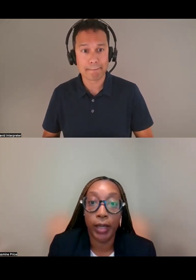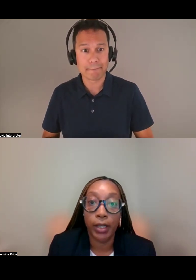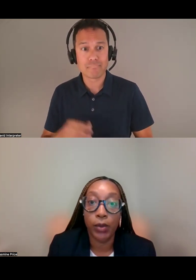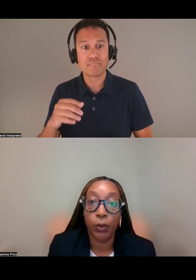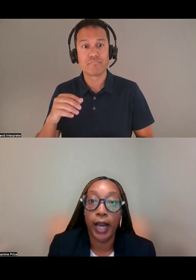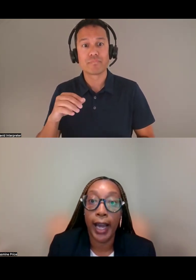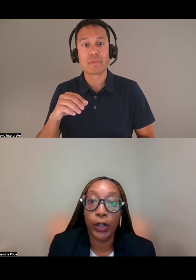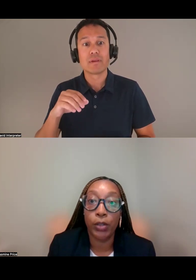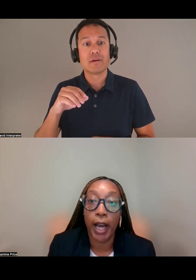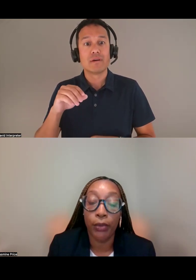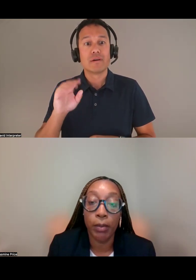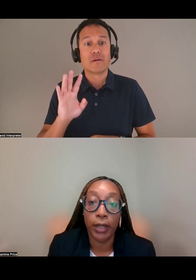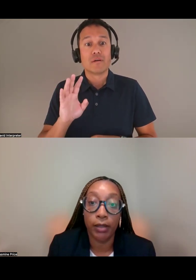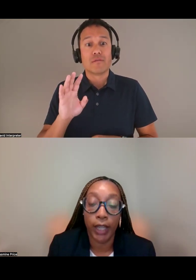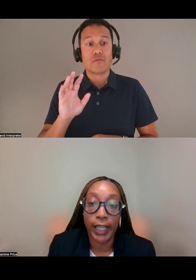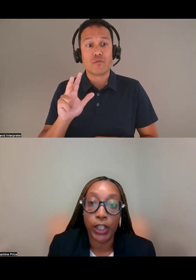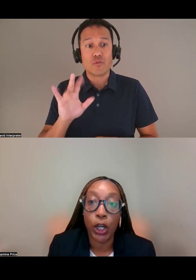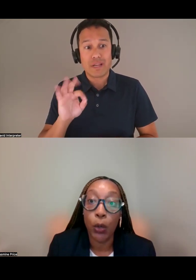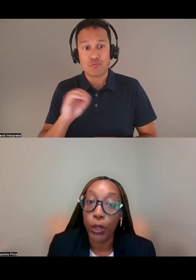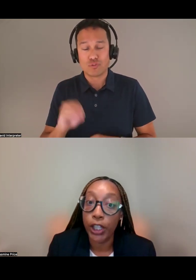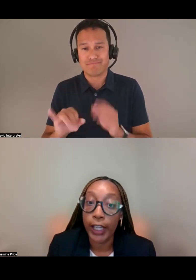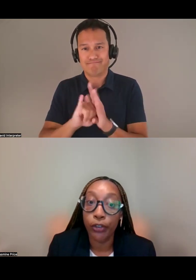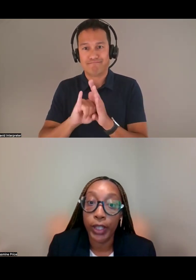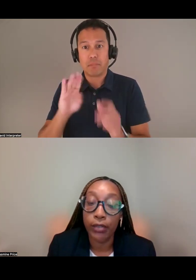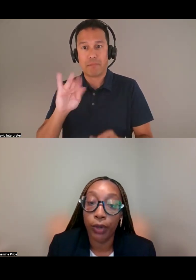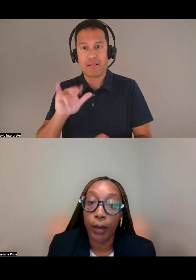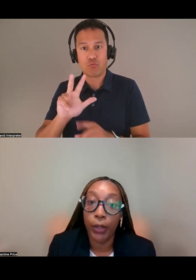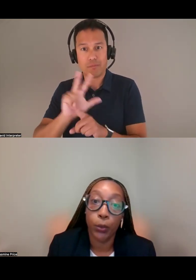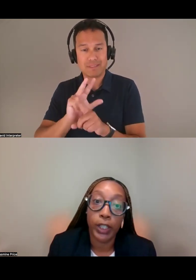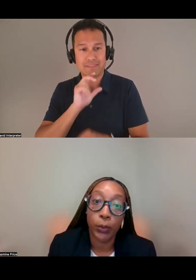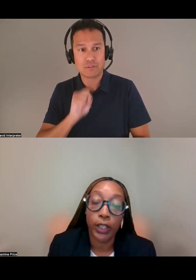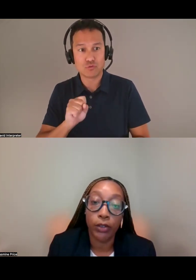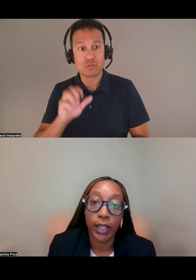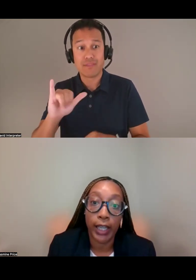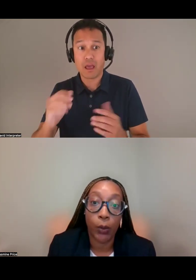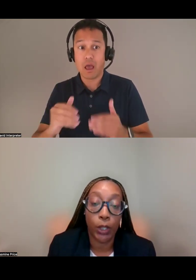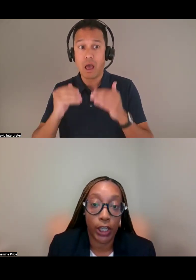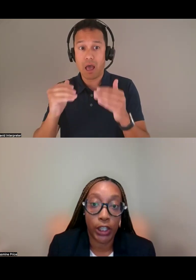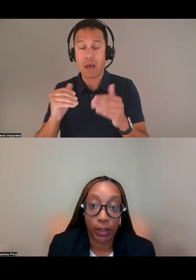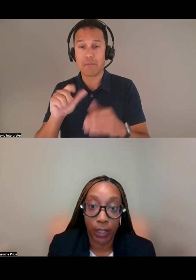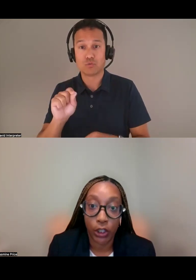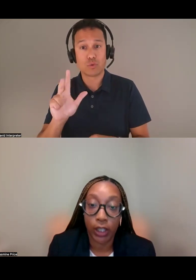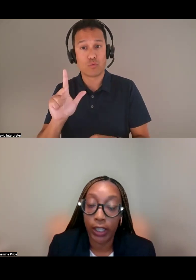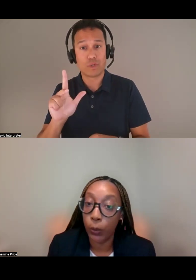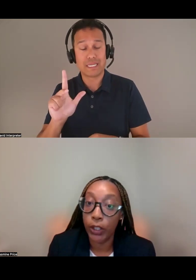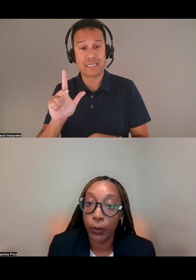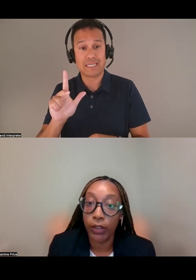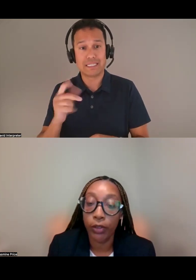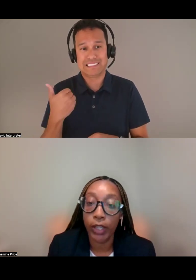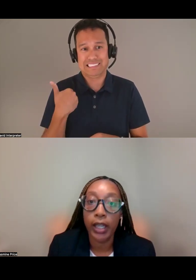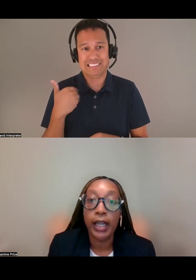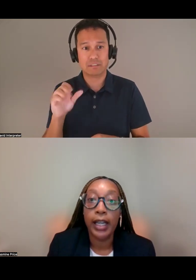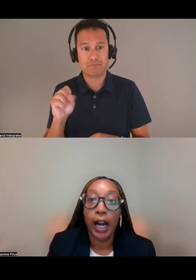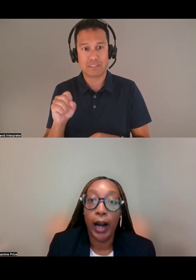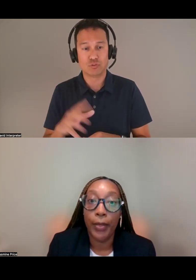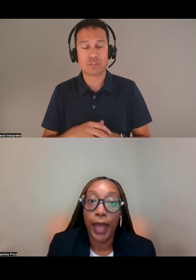47.9% of babies were diagnosed by 3 months of age, which increased from the 2023 data, which I just mentioned in